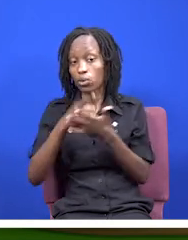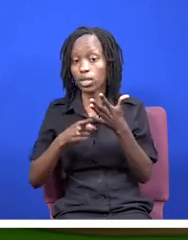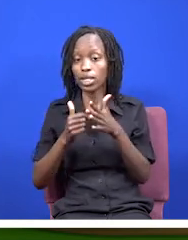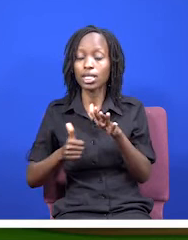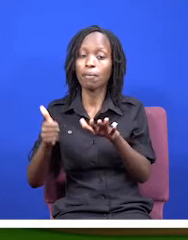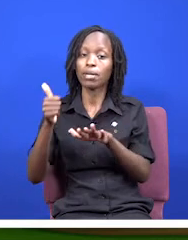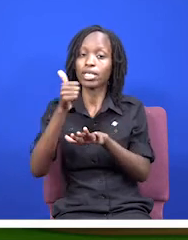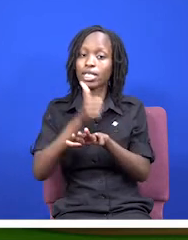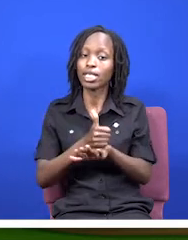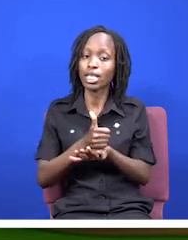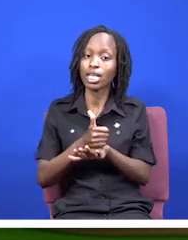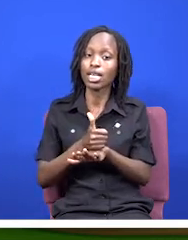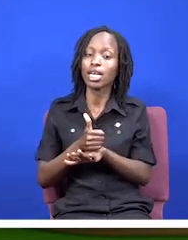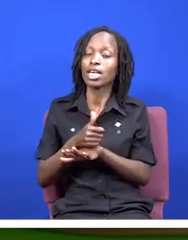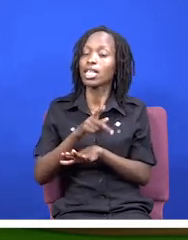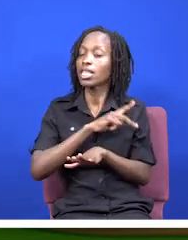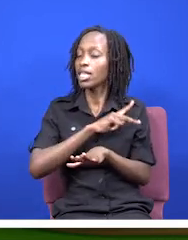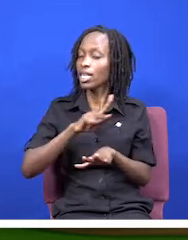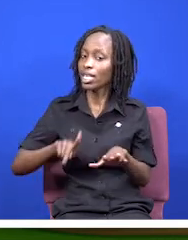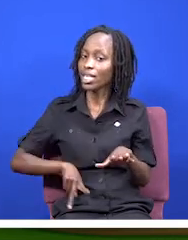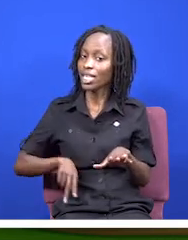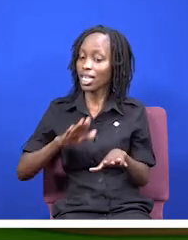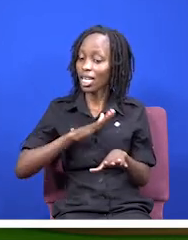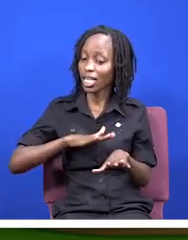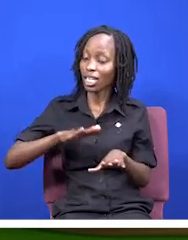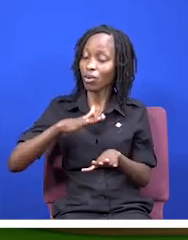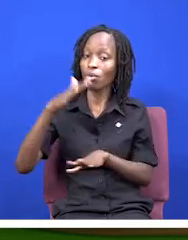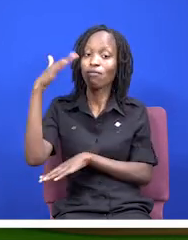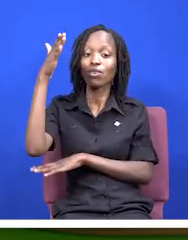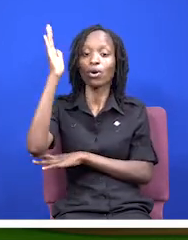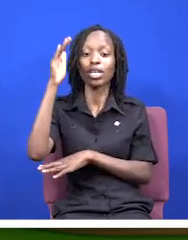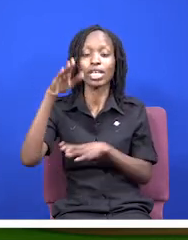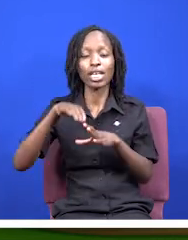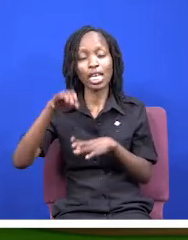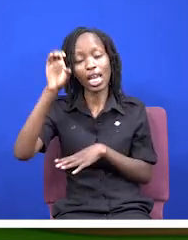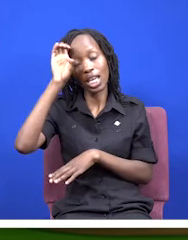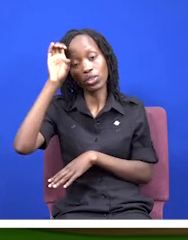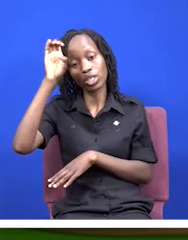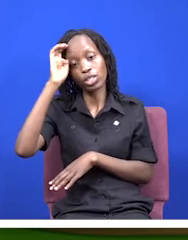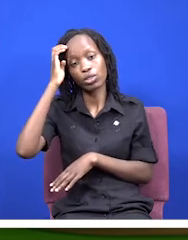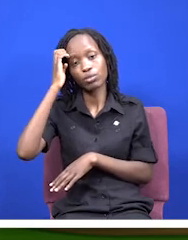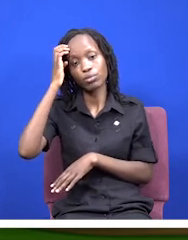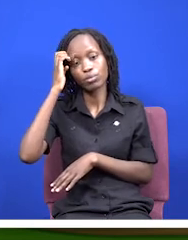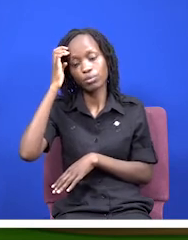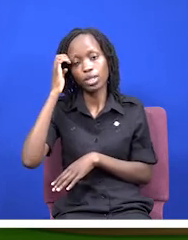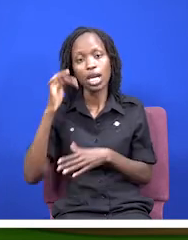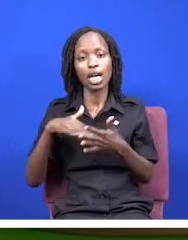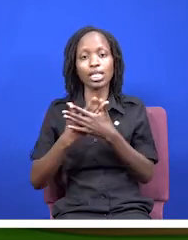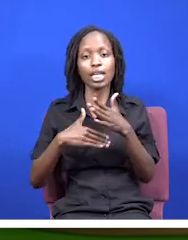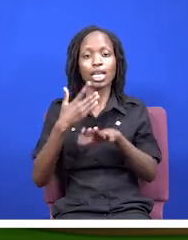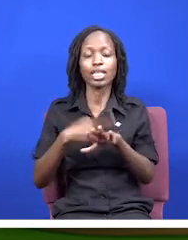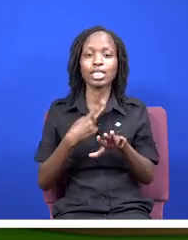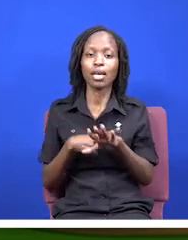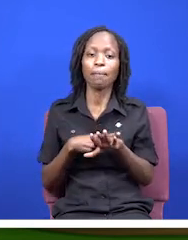establishing the kingdom of God in education. Until next time, boys and girls, when